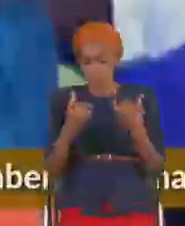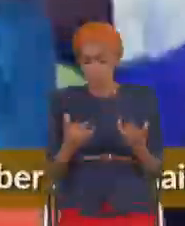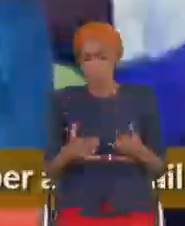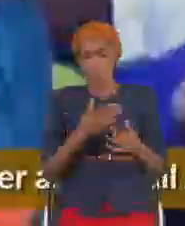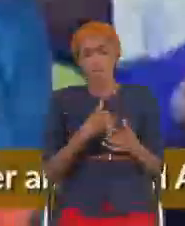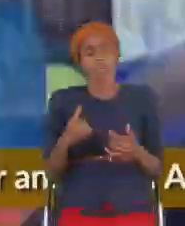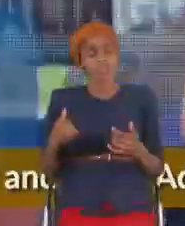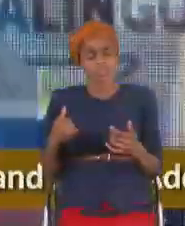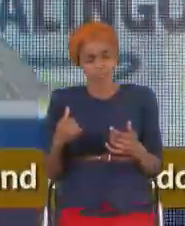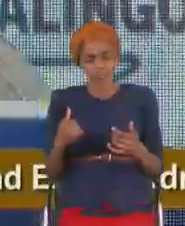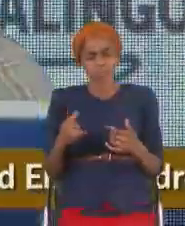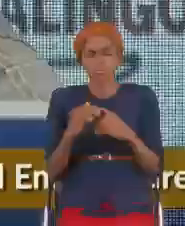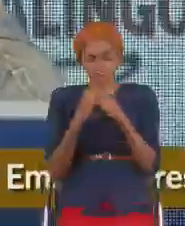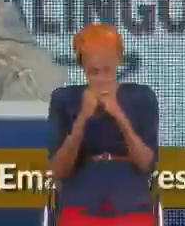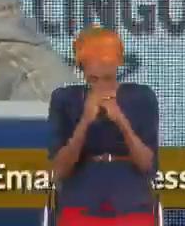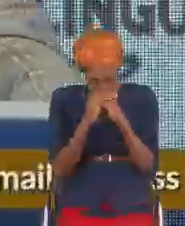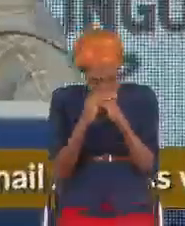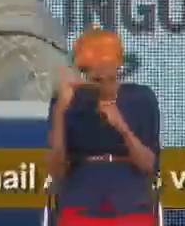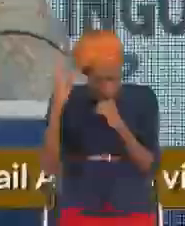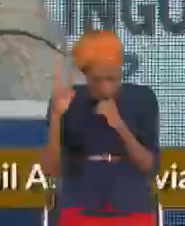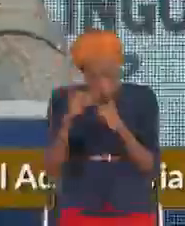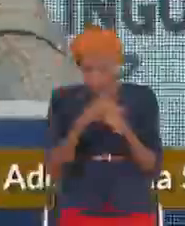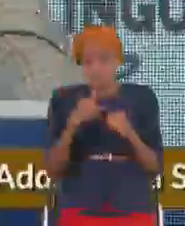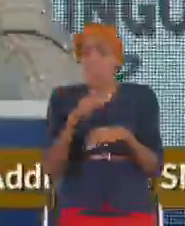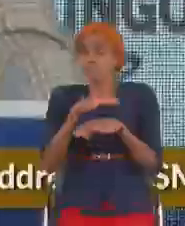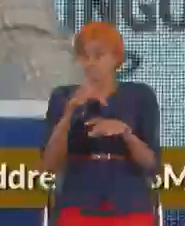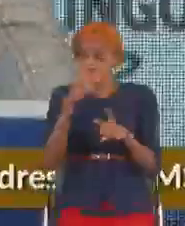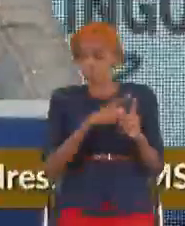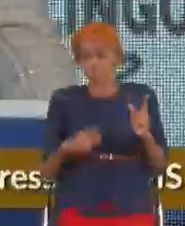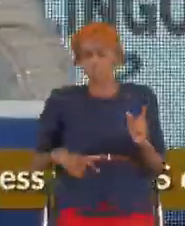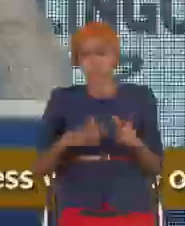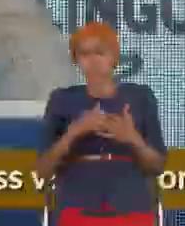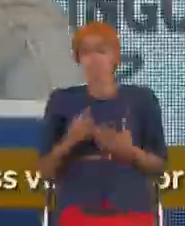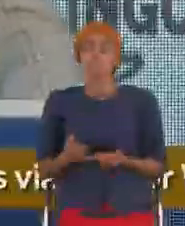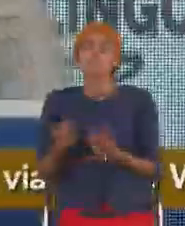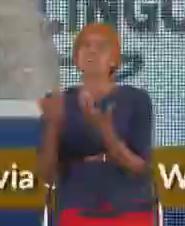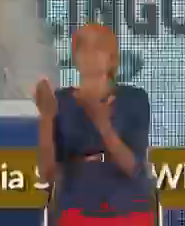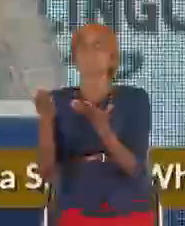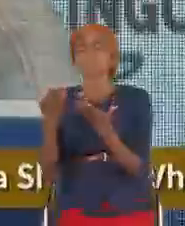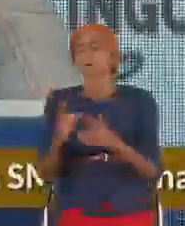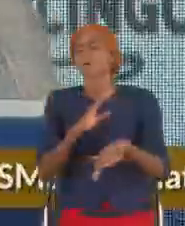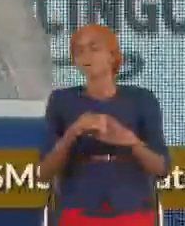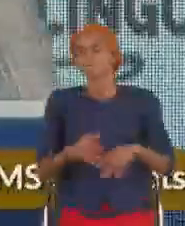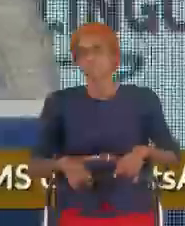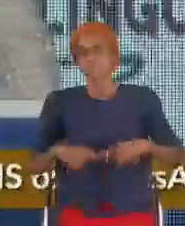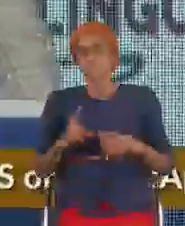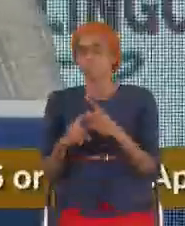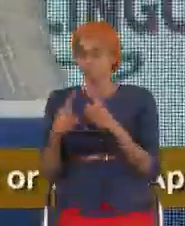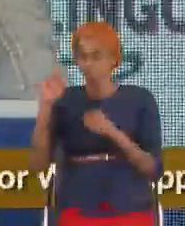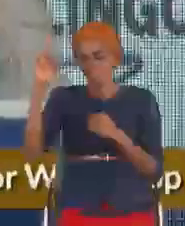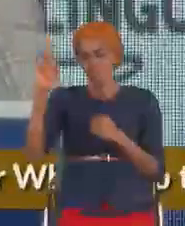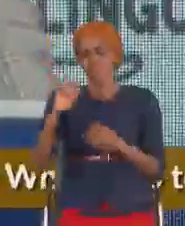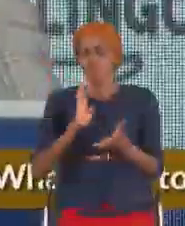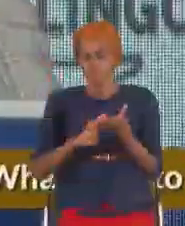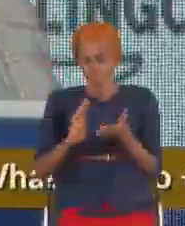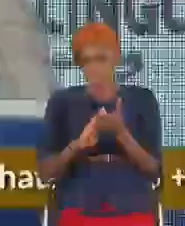they worship you, and they call you Lord, and they hand over all their lives unto you,